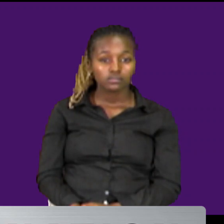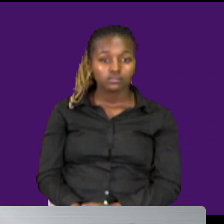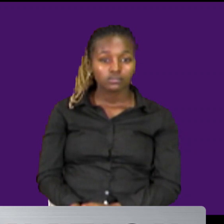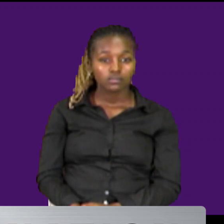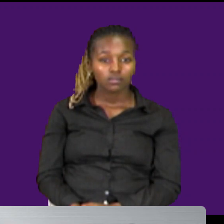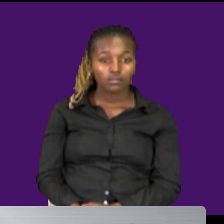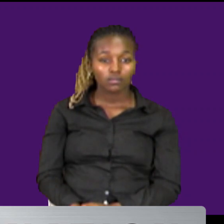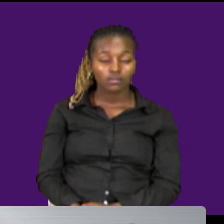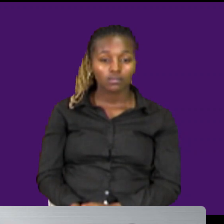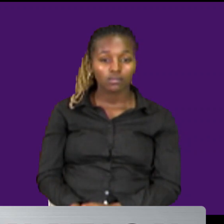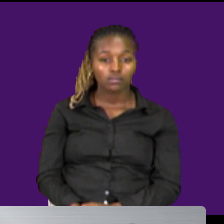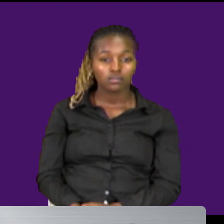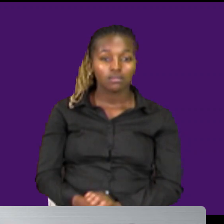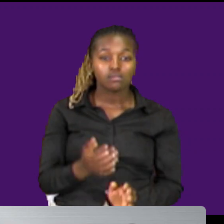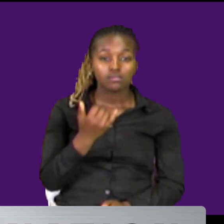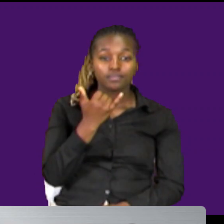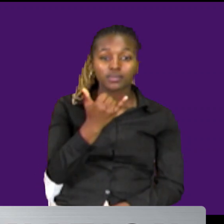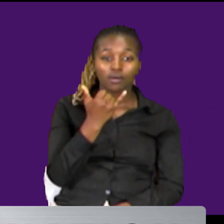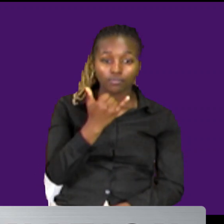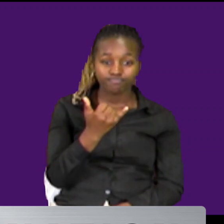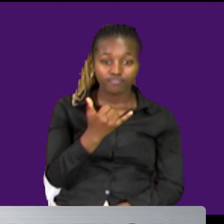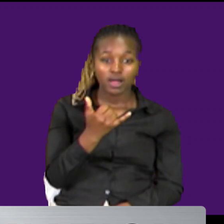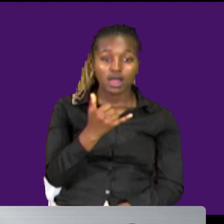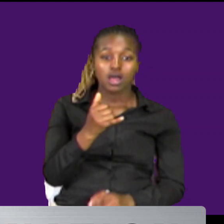The convoy of His Excellency,